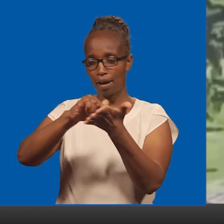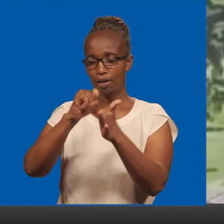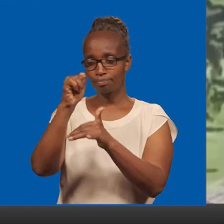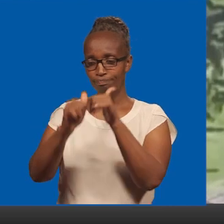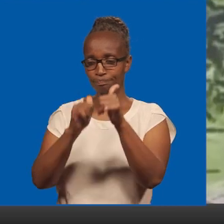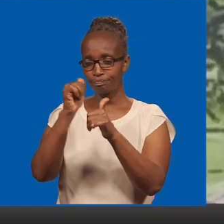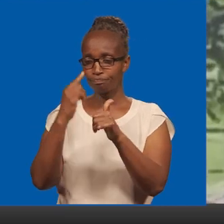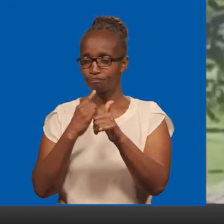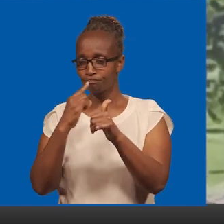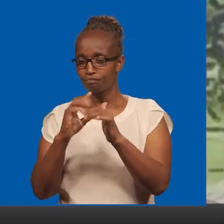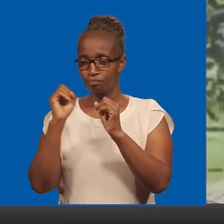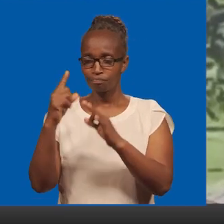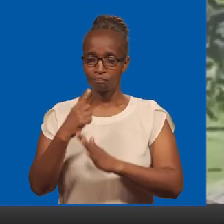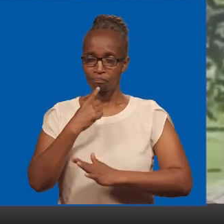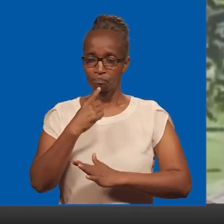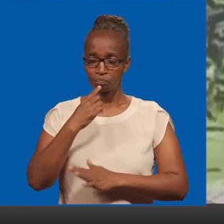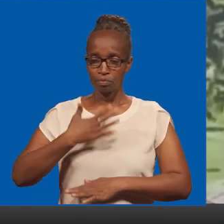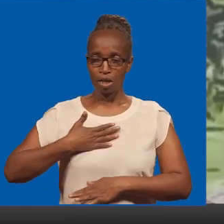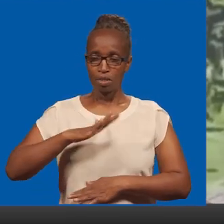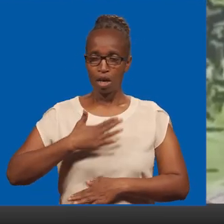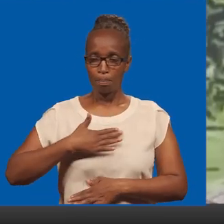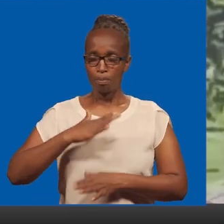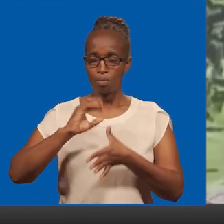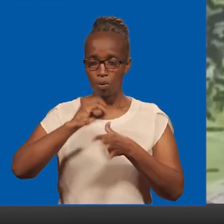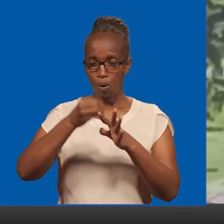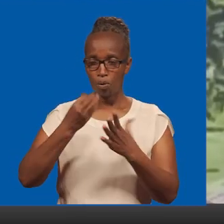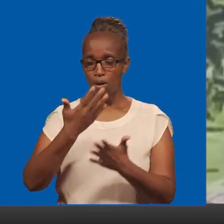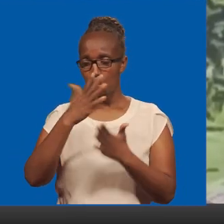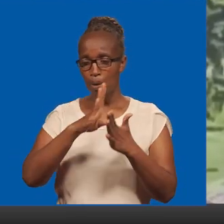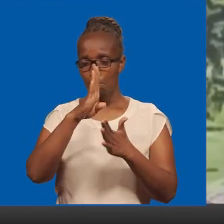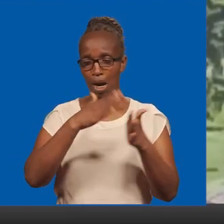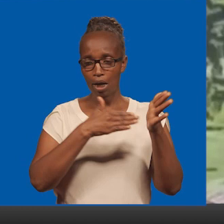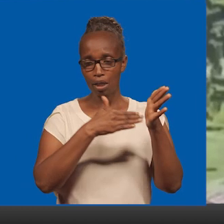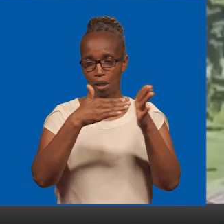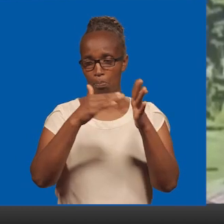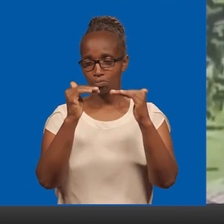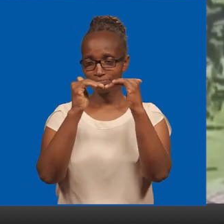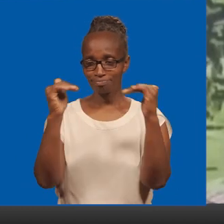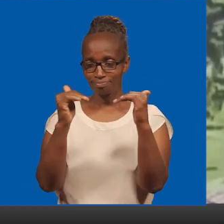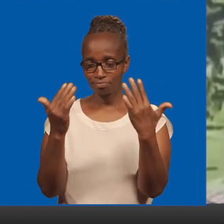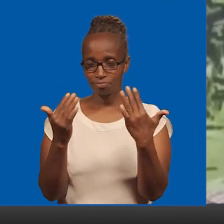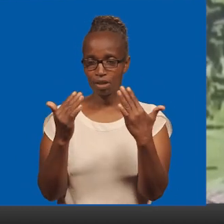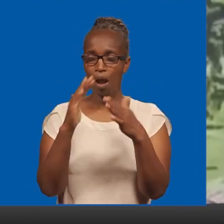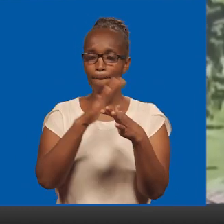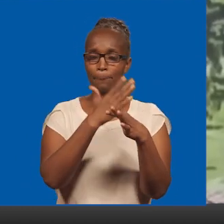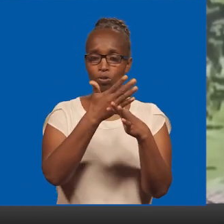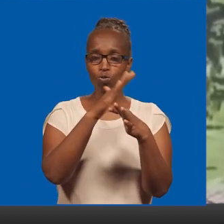were mentioned, whether it's in Turkana or Samburu, or even at the border